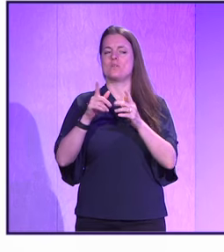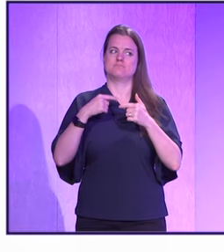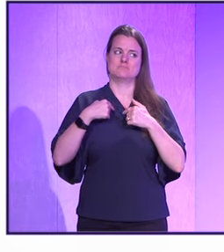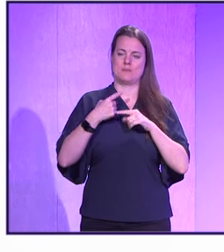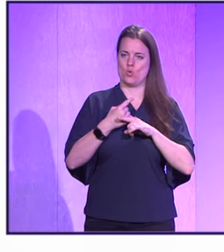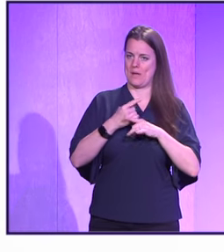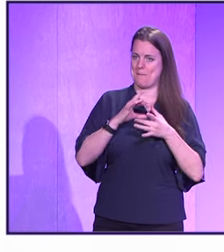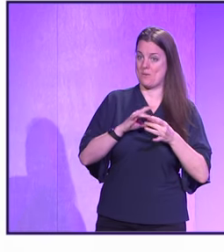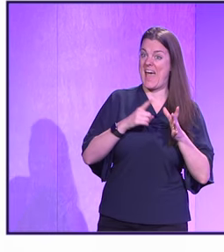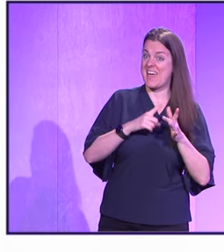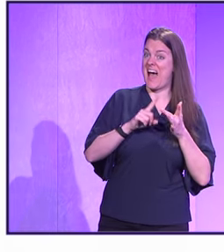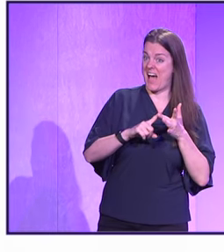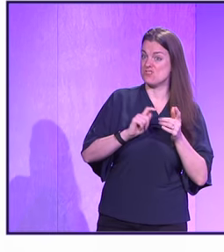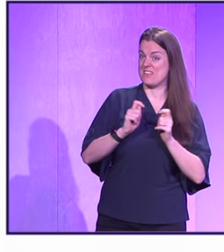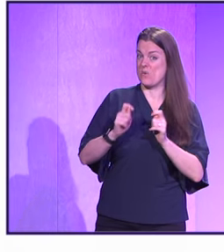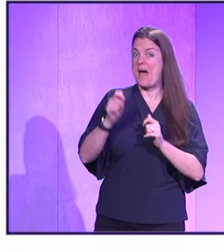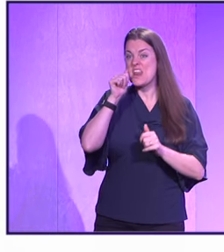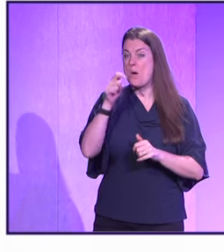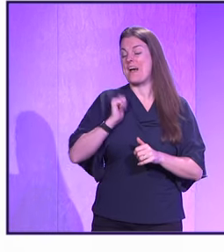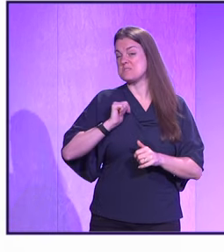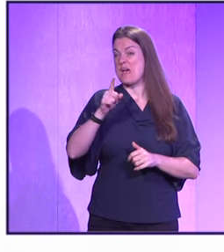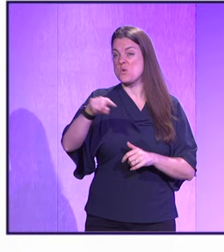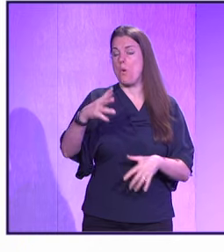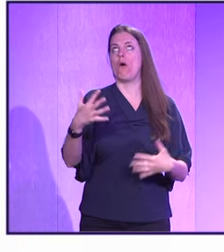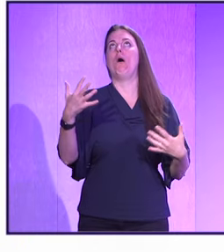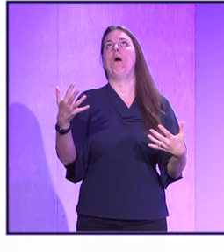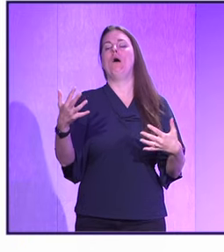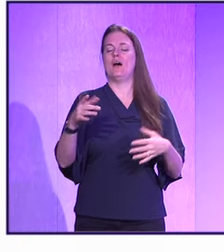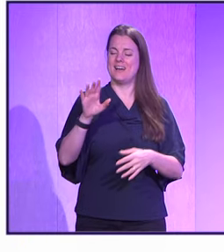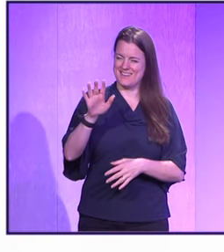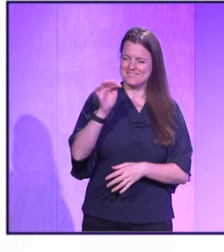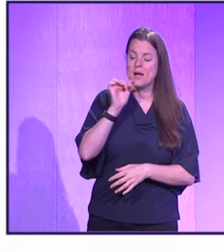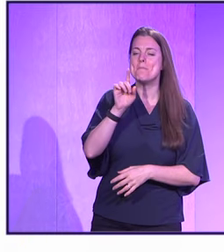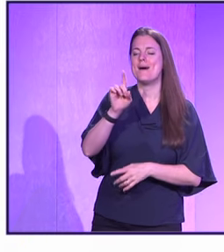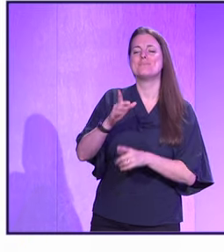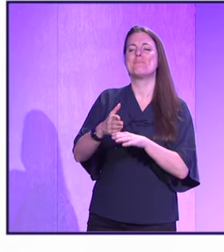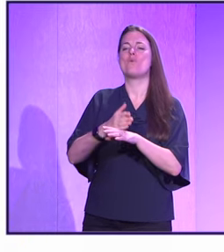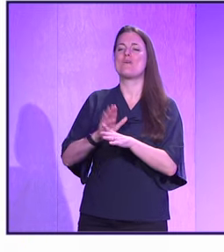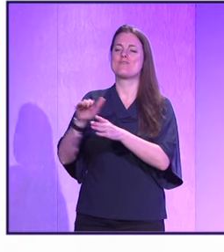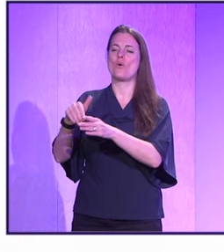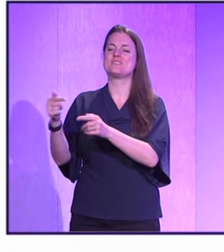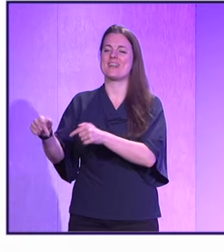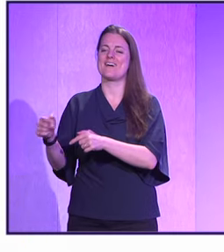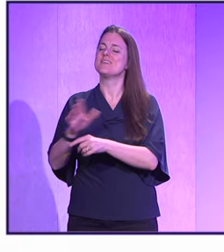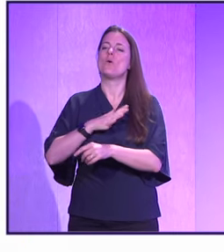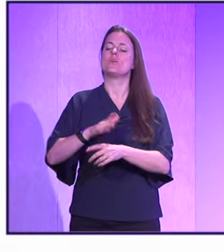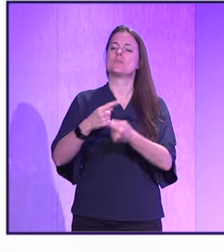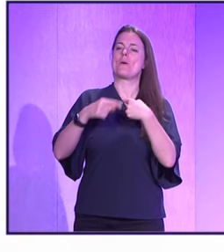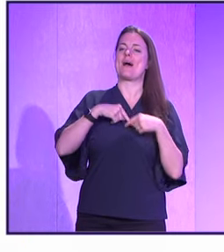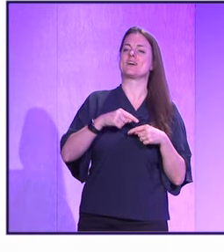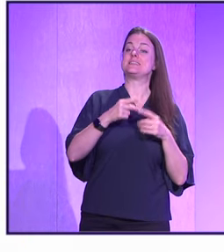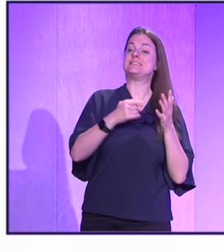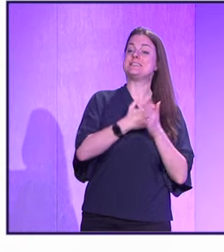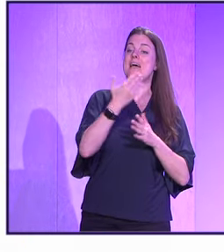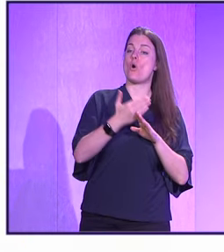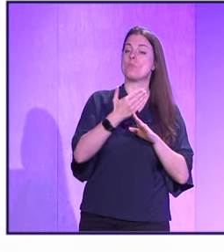audible groan in the room when I say that I'm talking about AI transformation. But before I get into that, I want to go